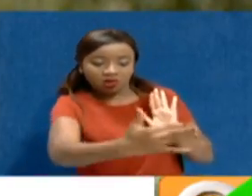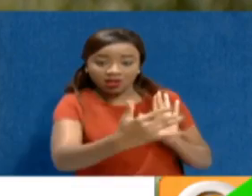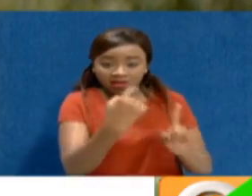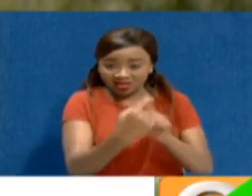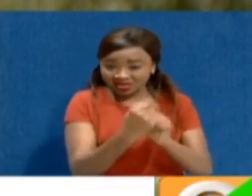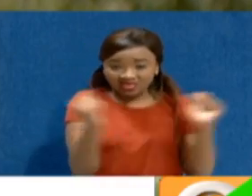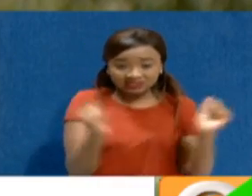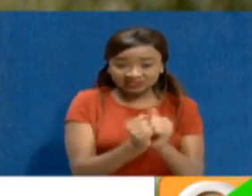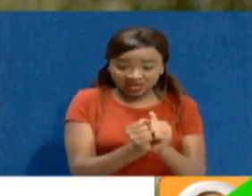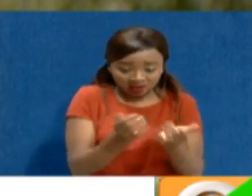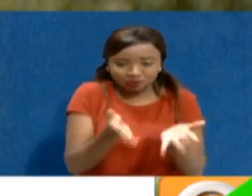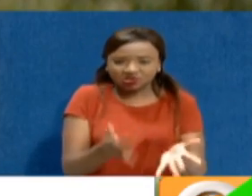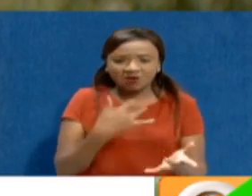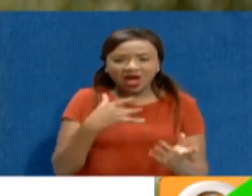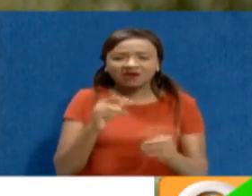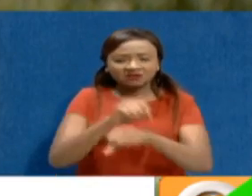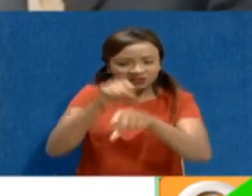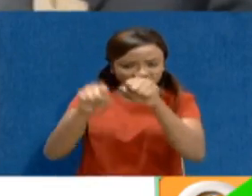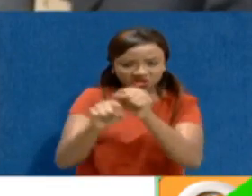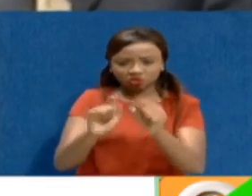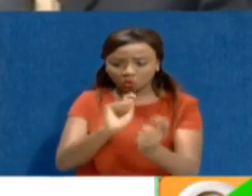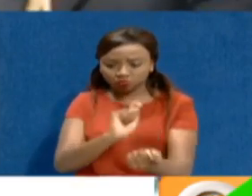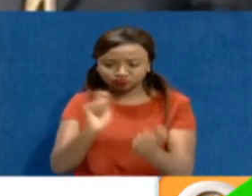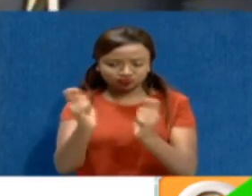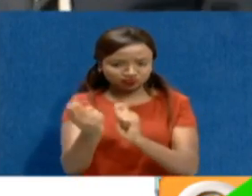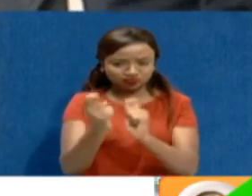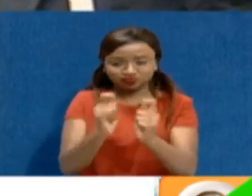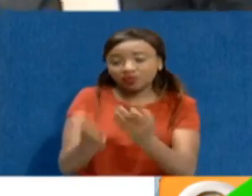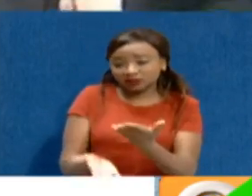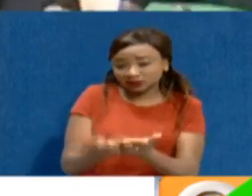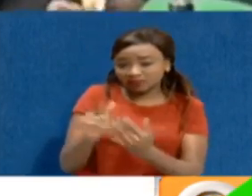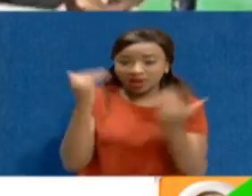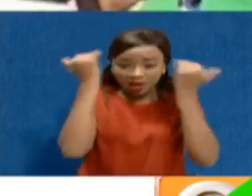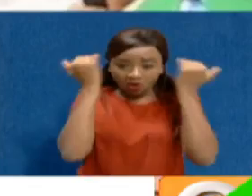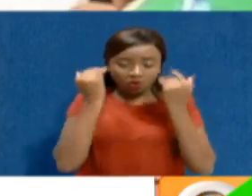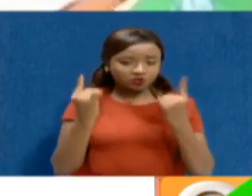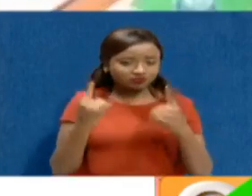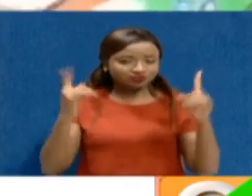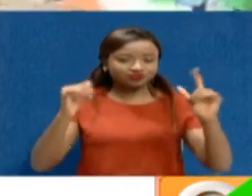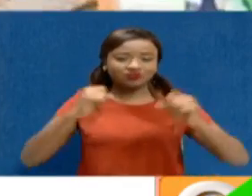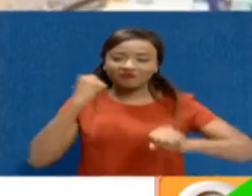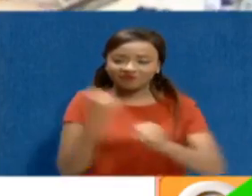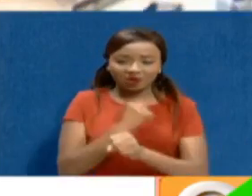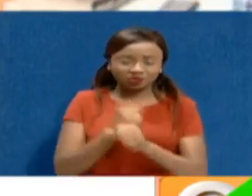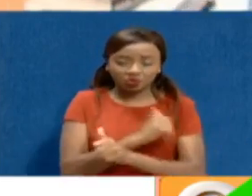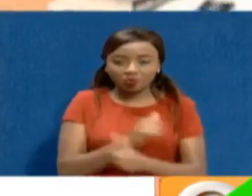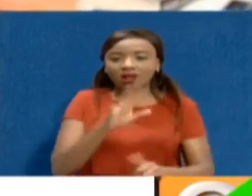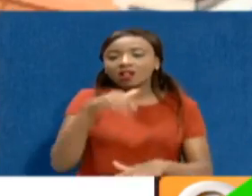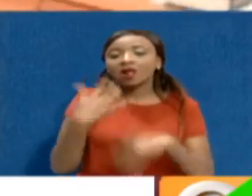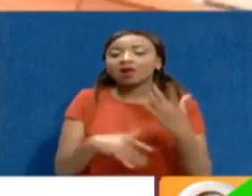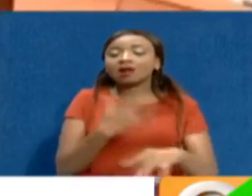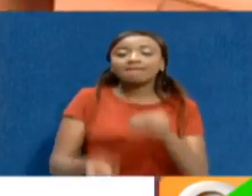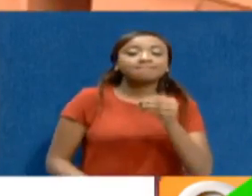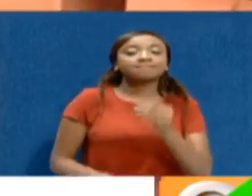have improved the efficiency of the court. The 2010 Constitution ushered in a new dispensation, starting with